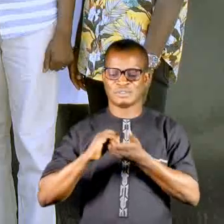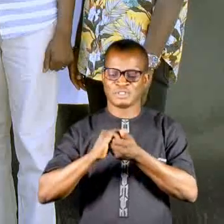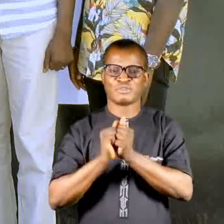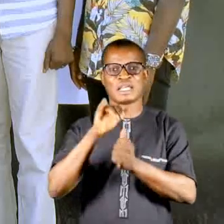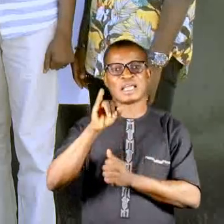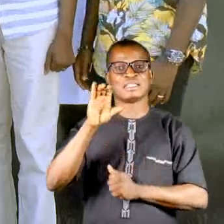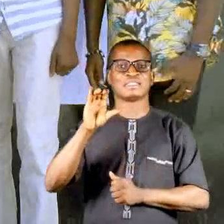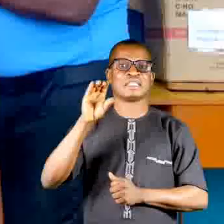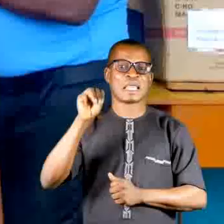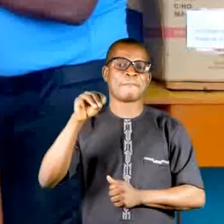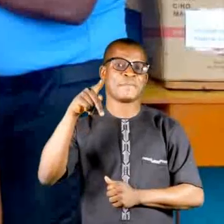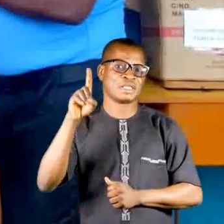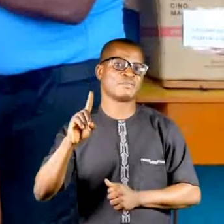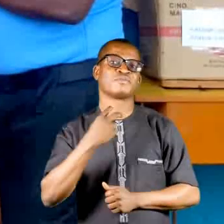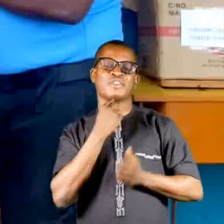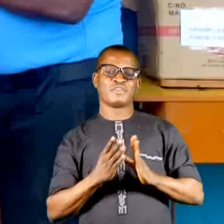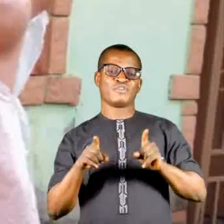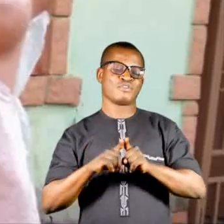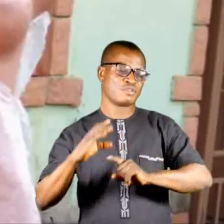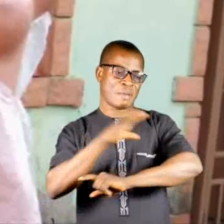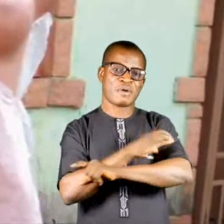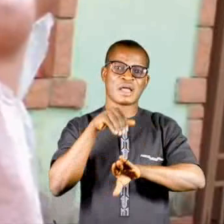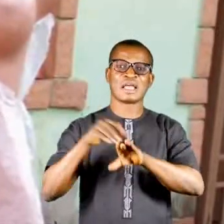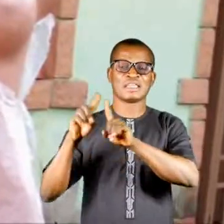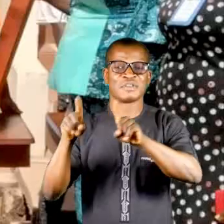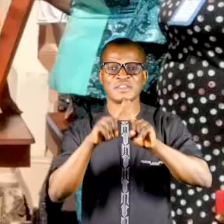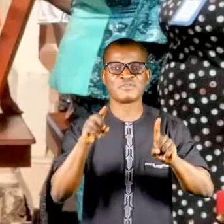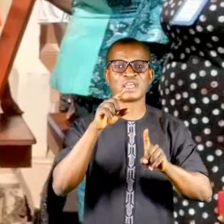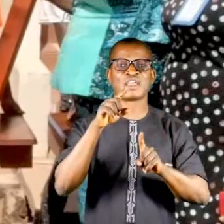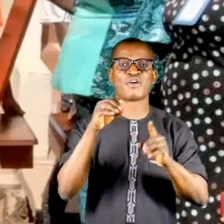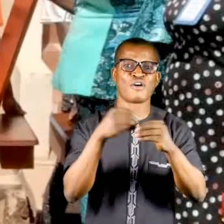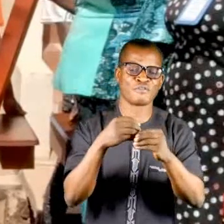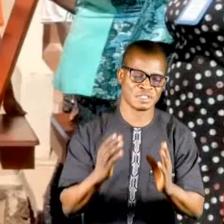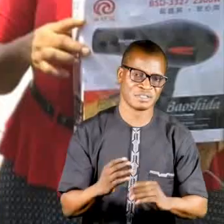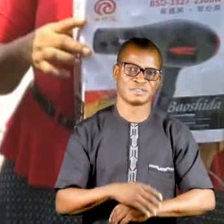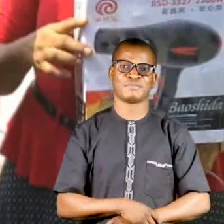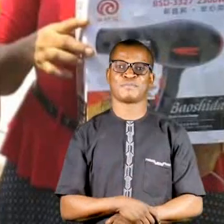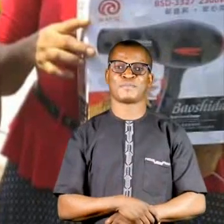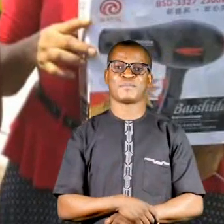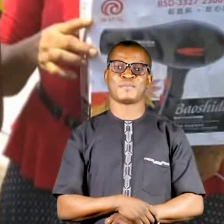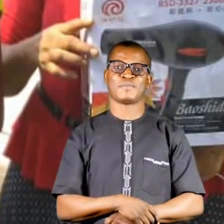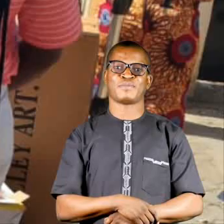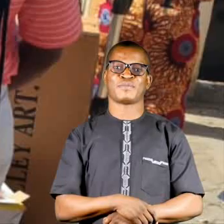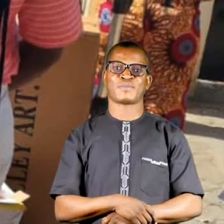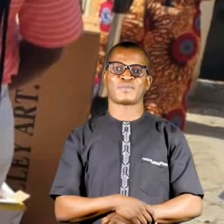with ICMPD. The victims were also empowered at the various zonal commands.